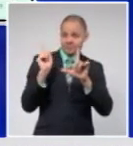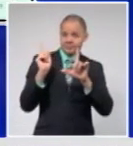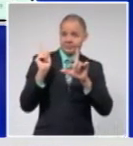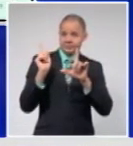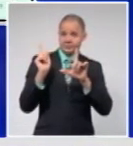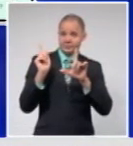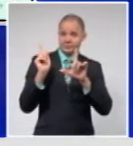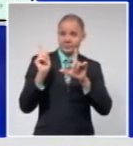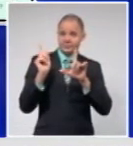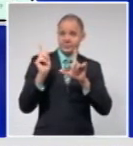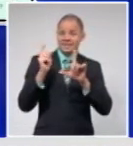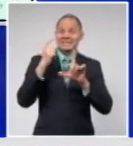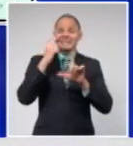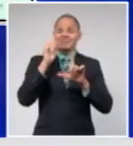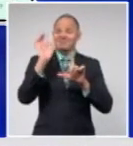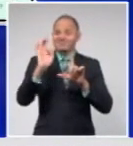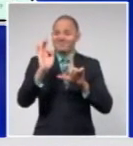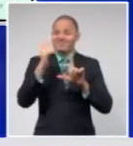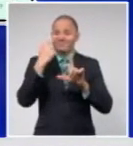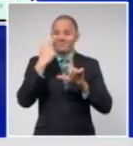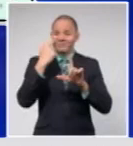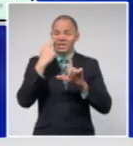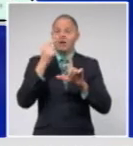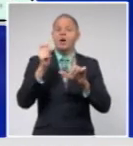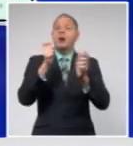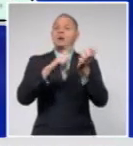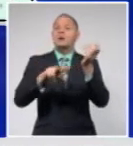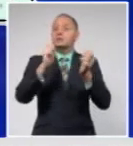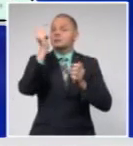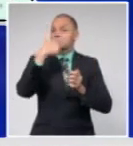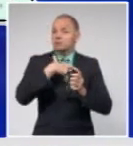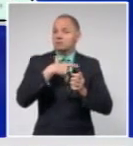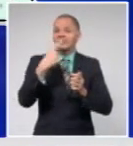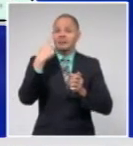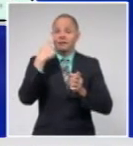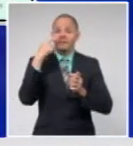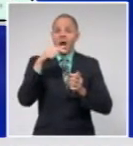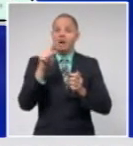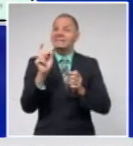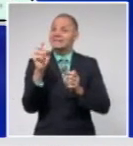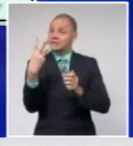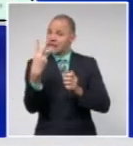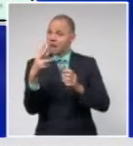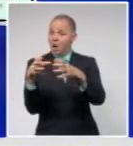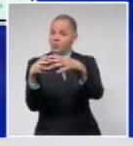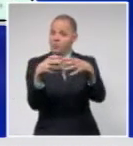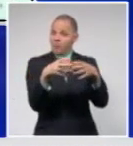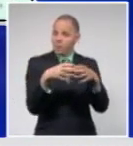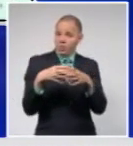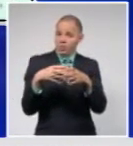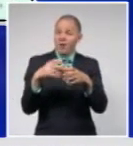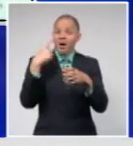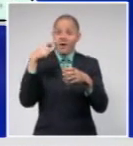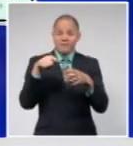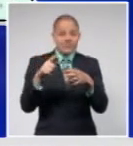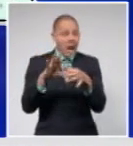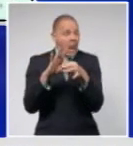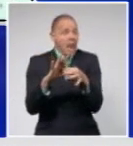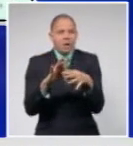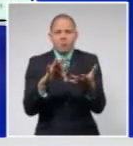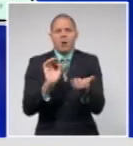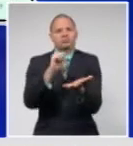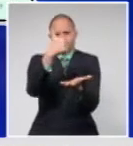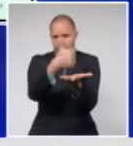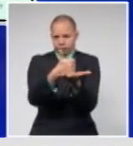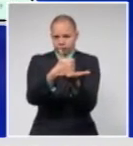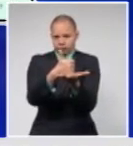7 local people's council and accounts for 31 infections. In the left side, we can see the great spread of the virus in